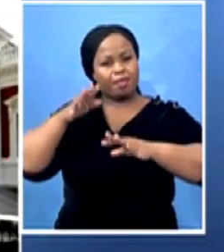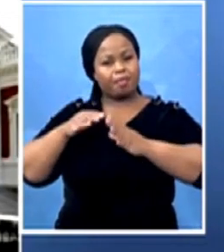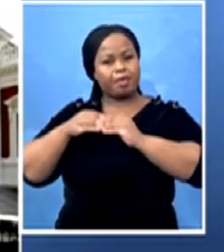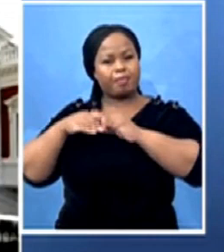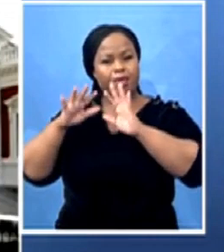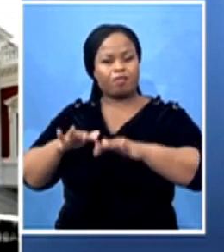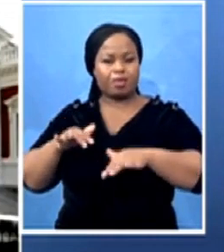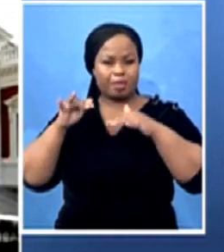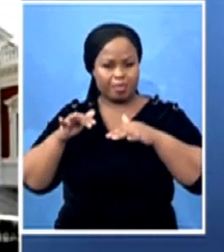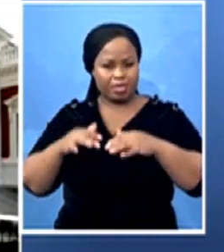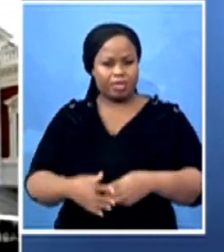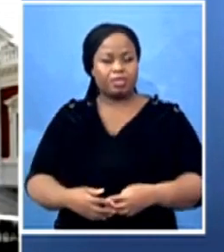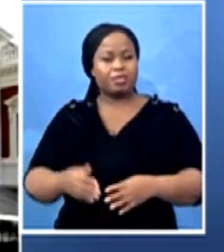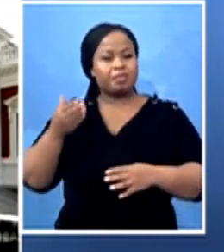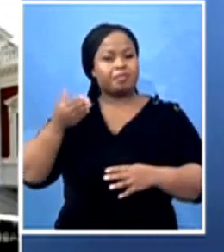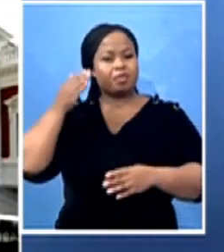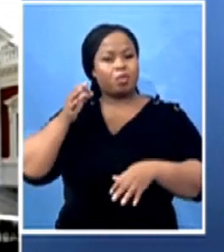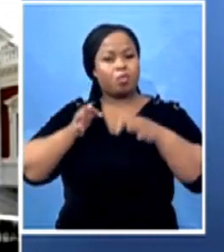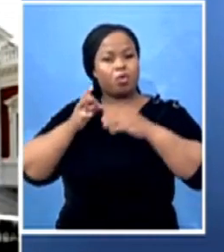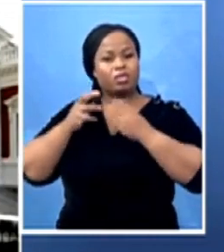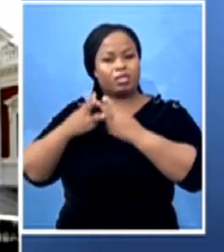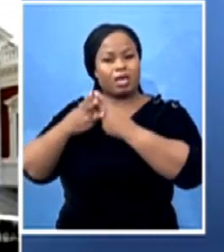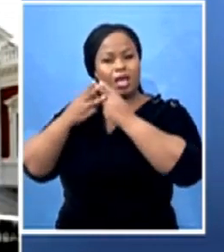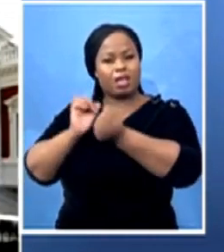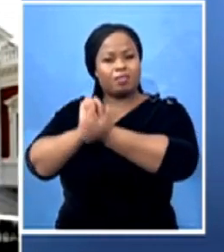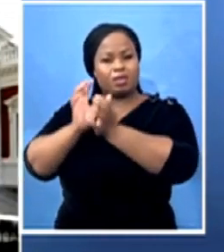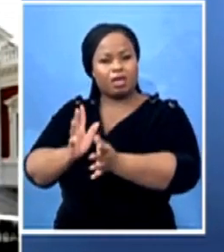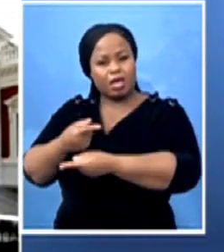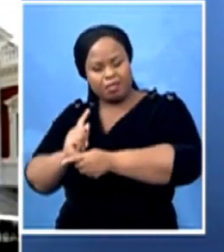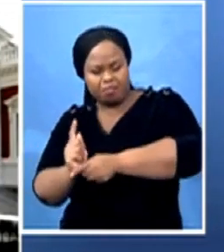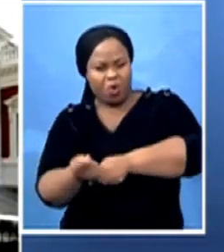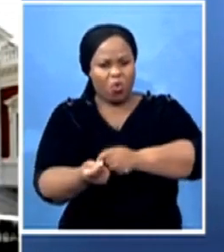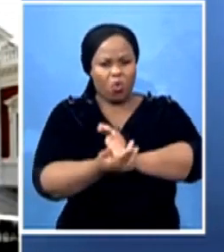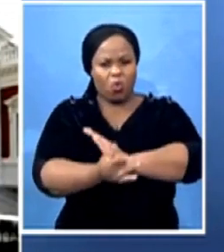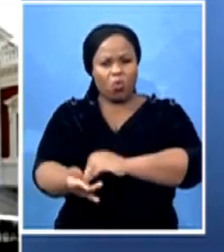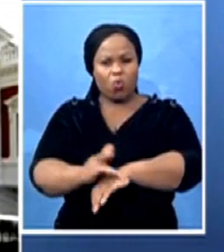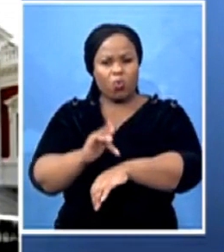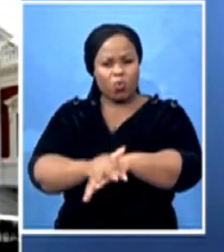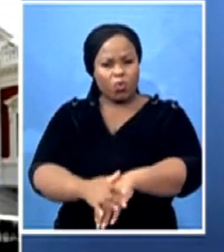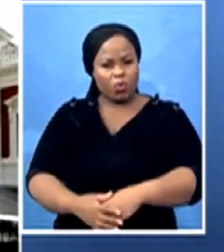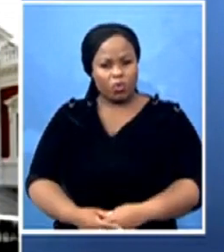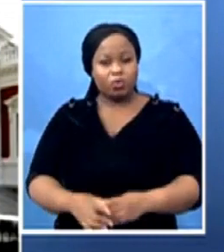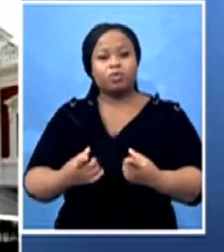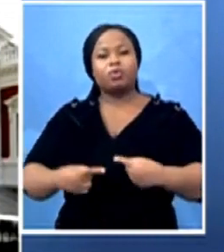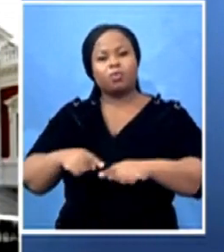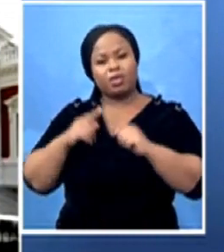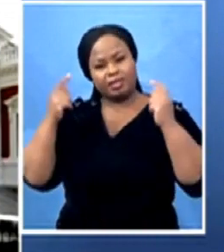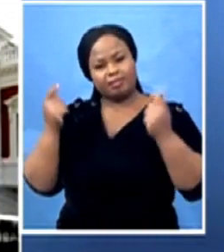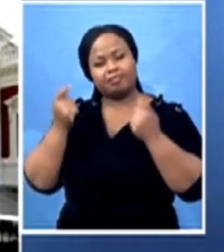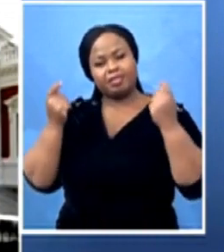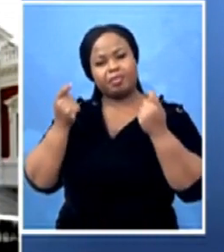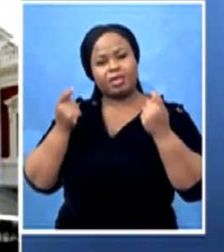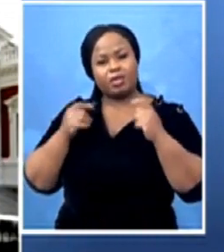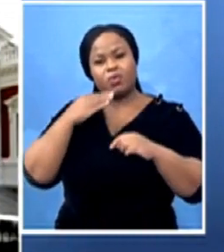political prisoner, and a golfer of note. We celebrate you, Sir Barangwe Sabato. We celebrate